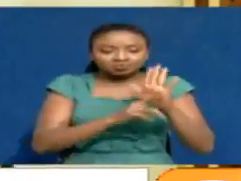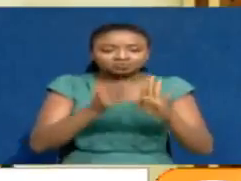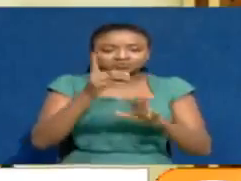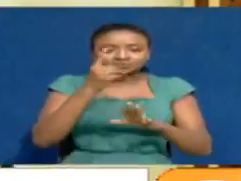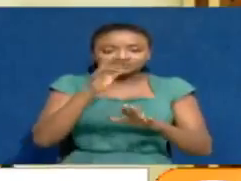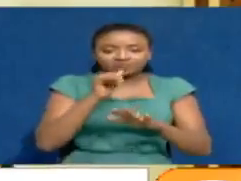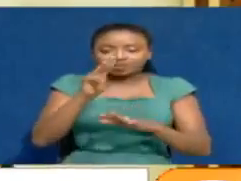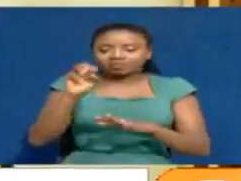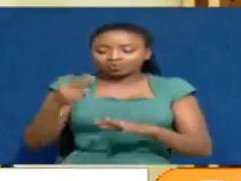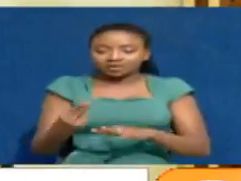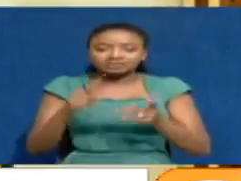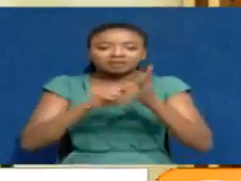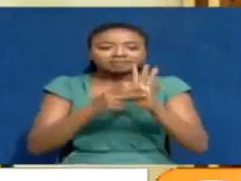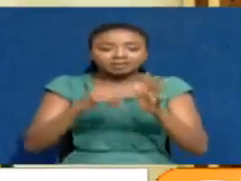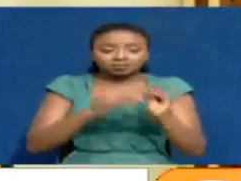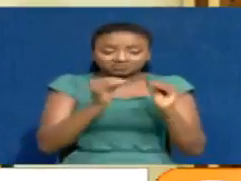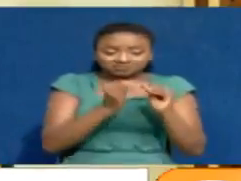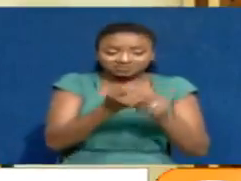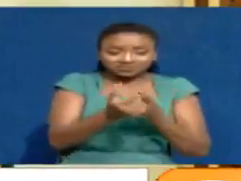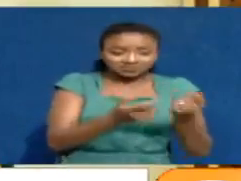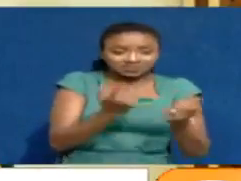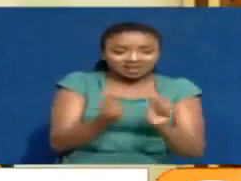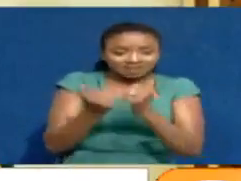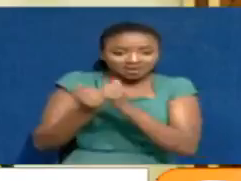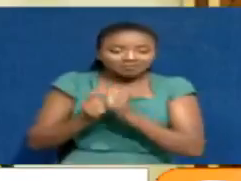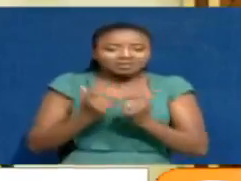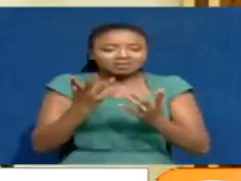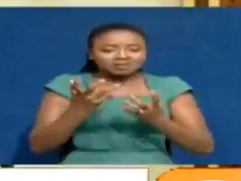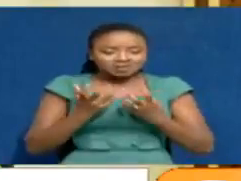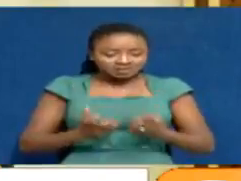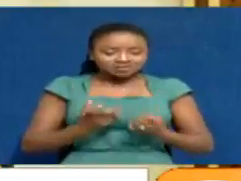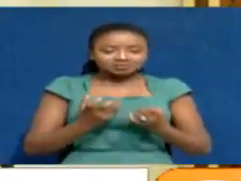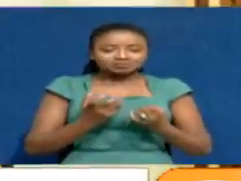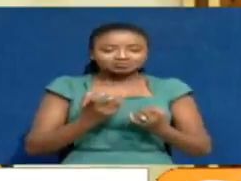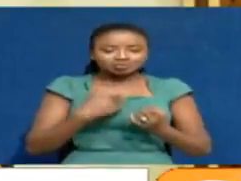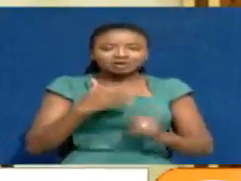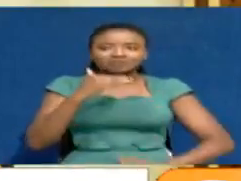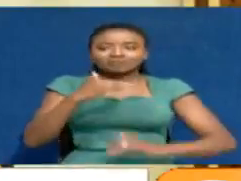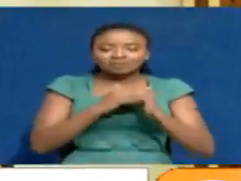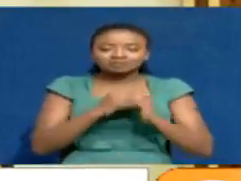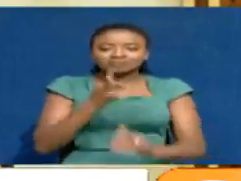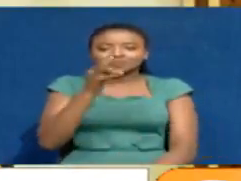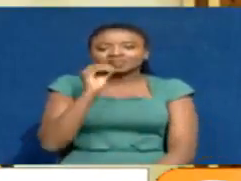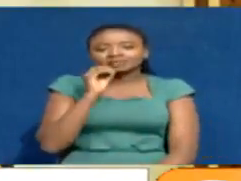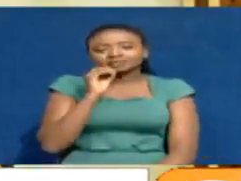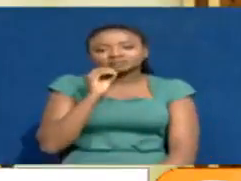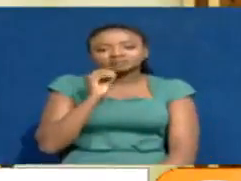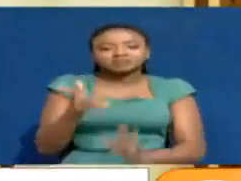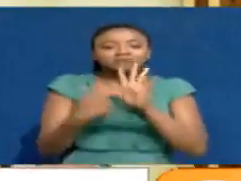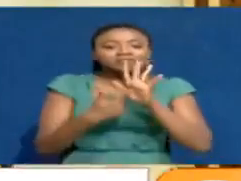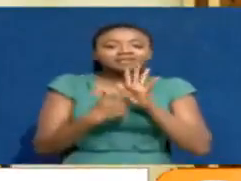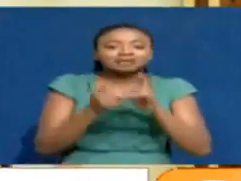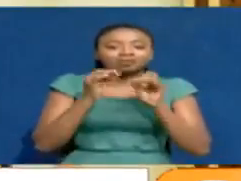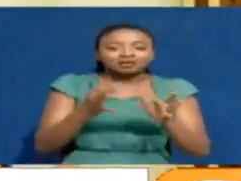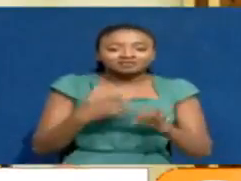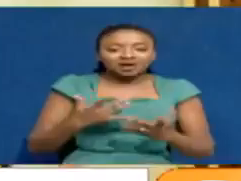protocols. So those small meetings should be taking place, maximum 30 in hotels. For example, if